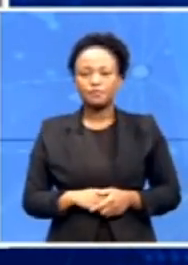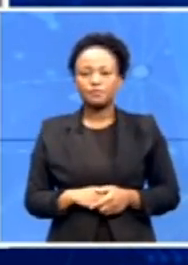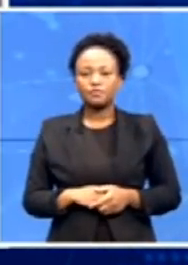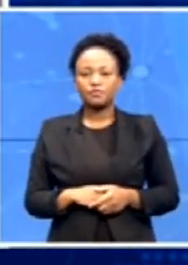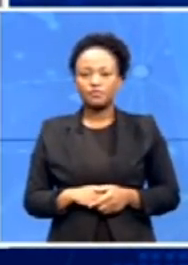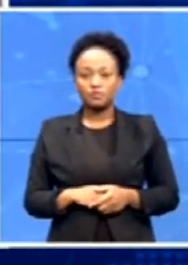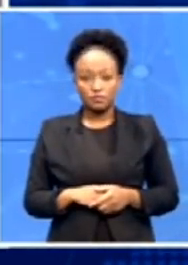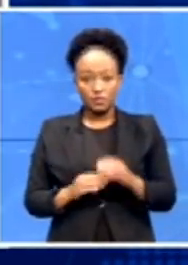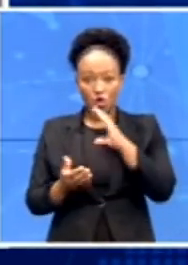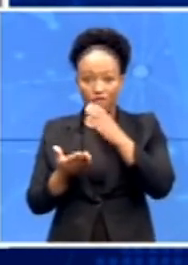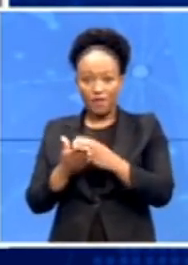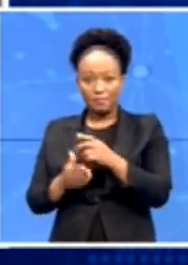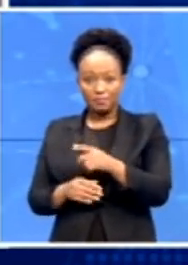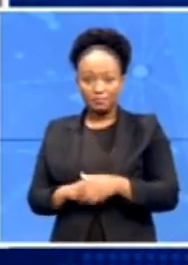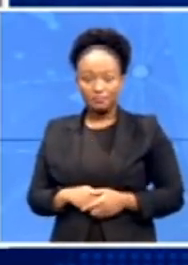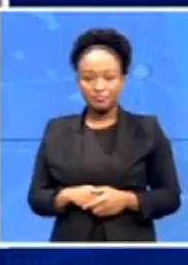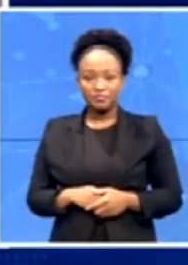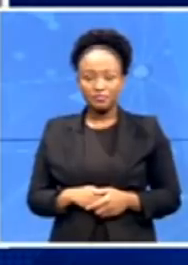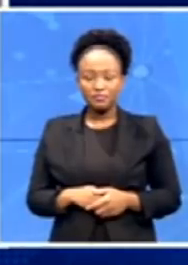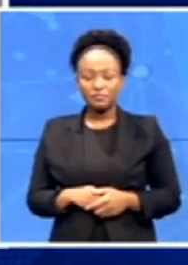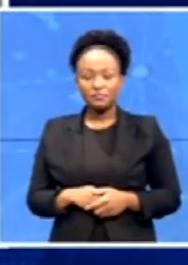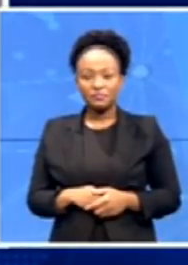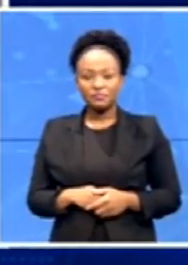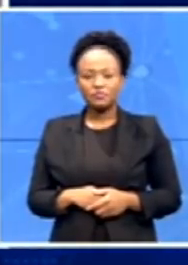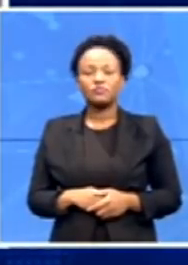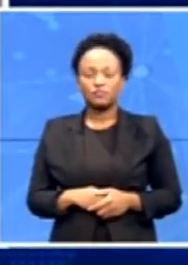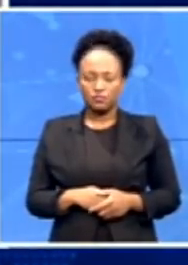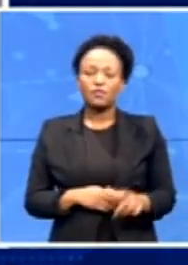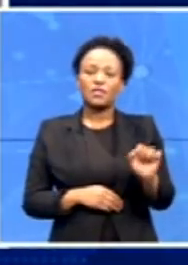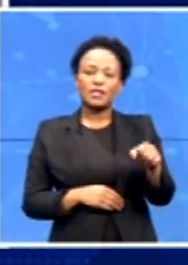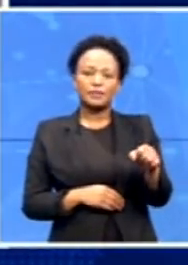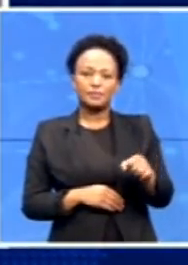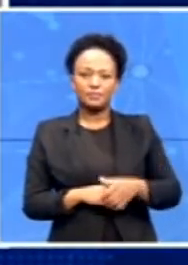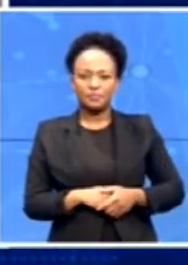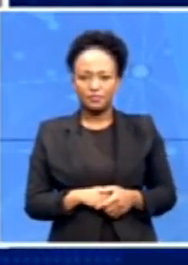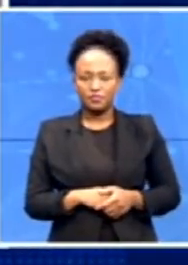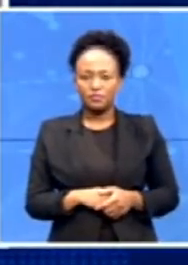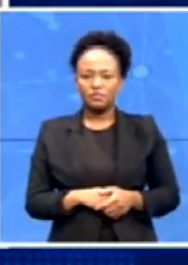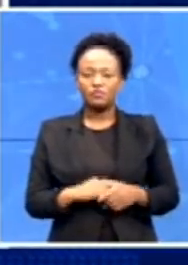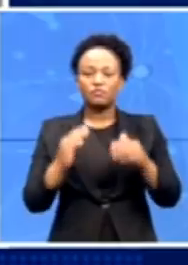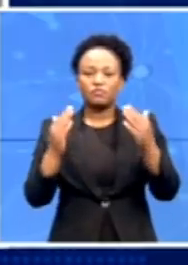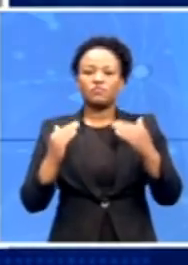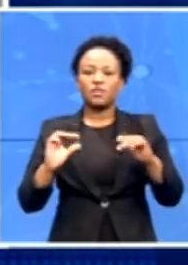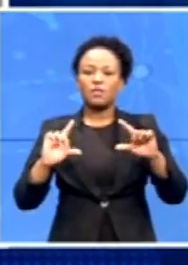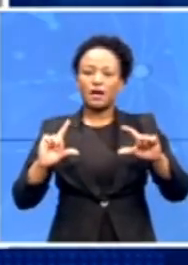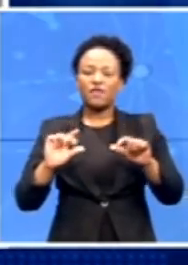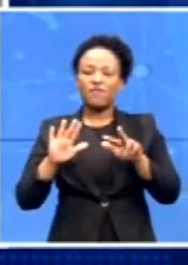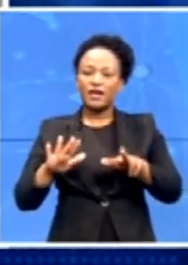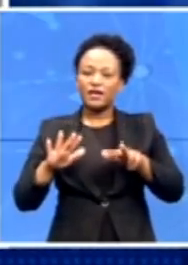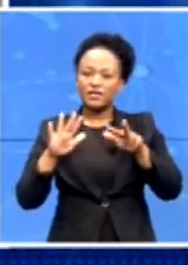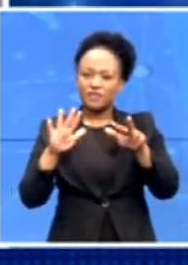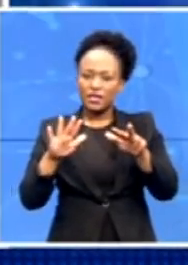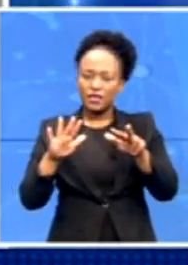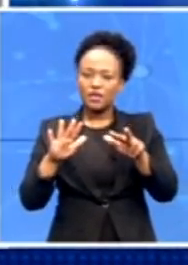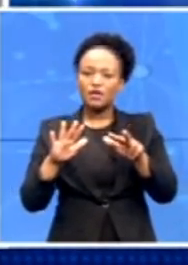Ms. Jacobus? Yes, Council. In paragraph 18, at paragraph 32 thereof,